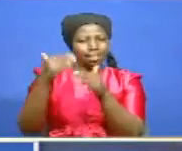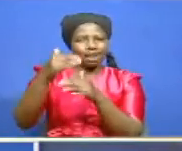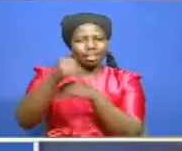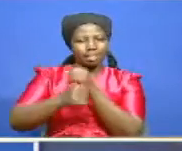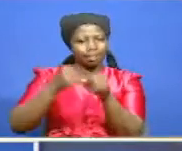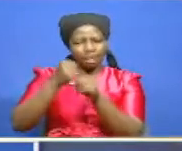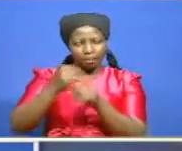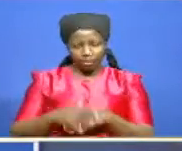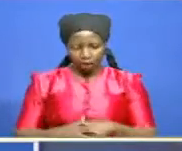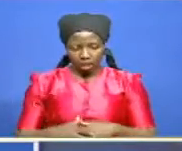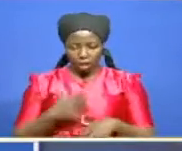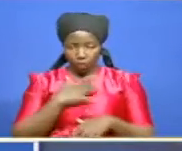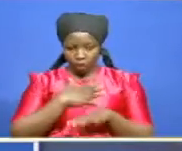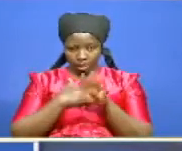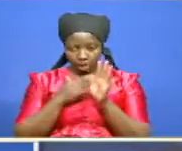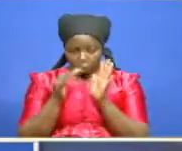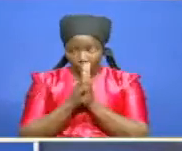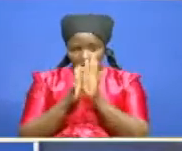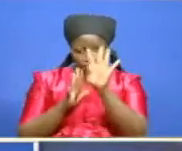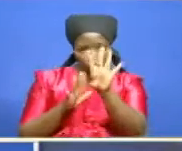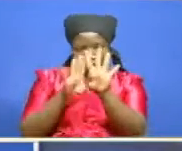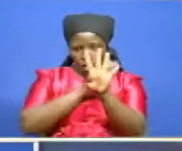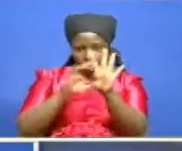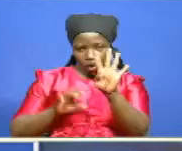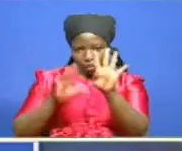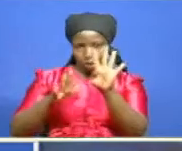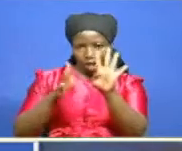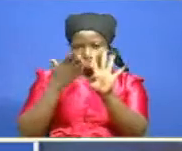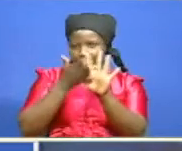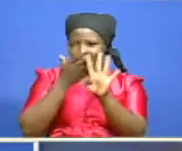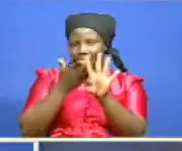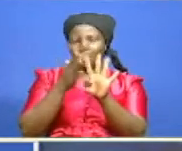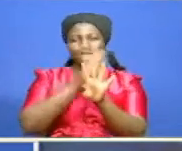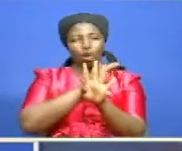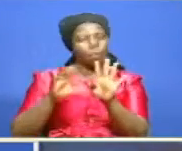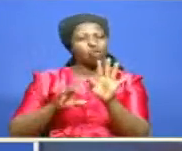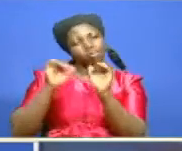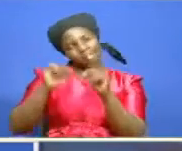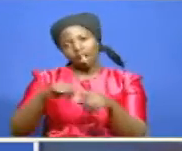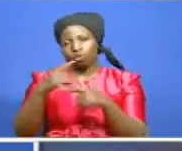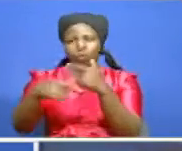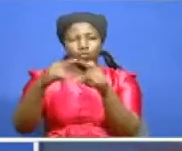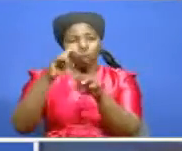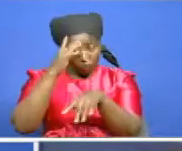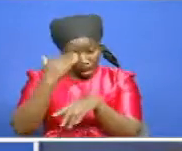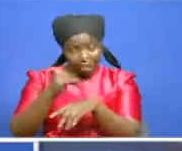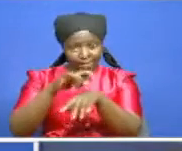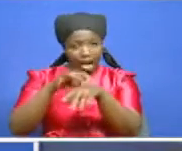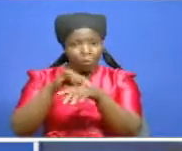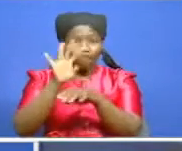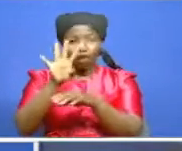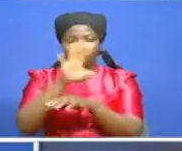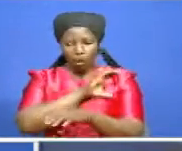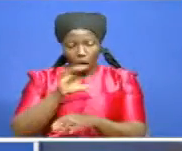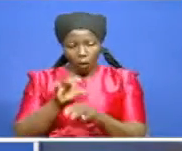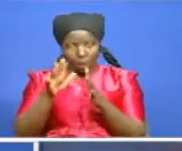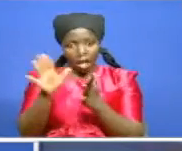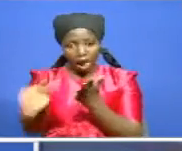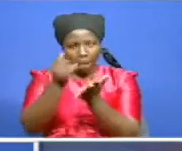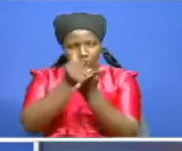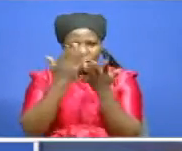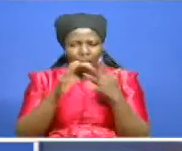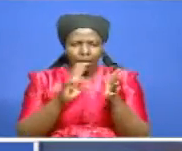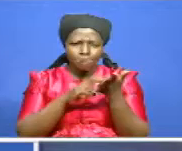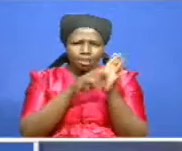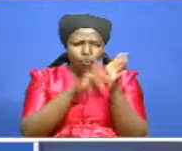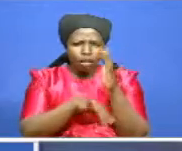commissioners in place, the commission can still function. Because, you know, once the four commissioners are appointed, it means one of them will